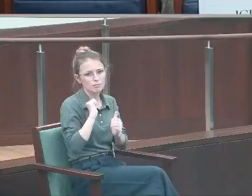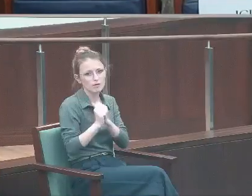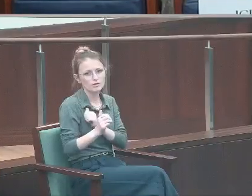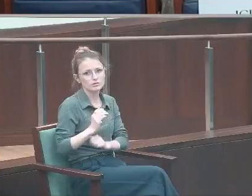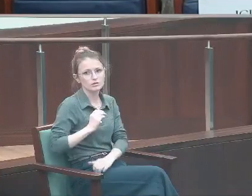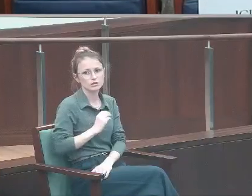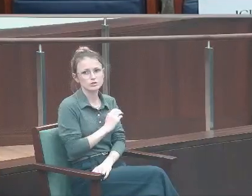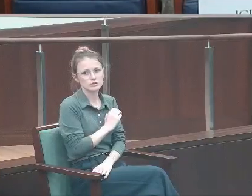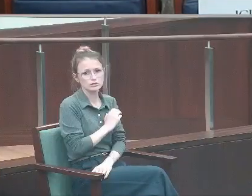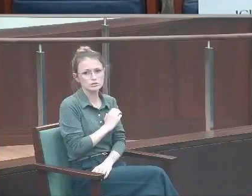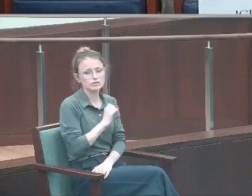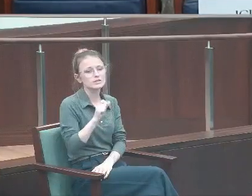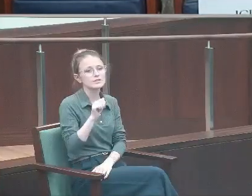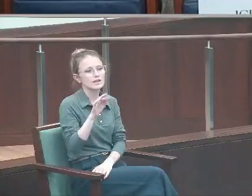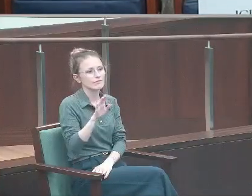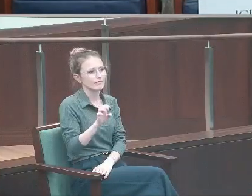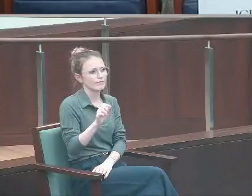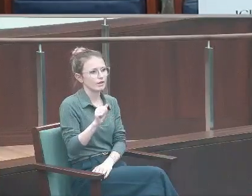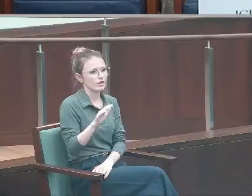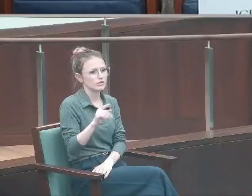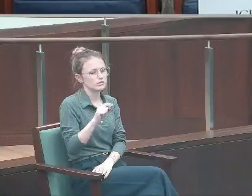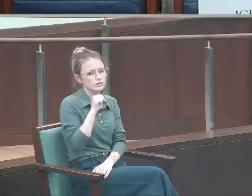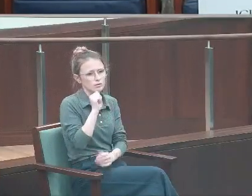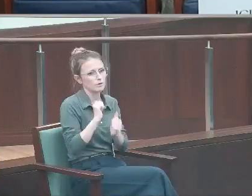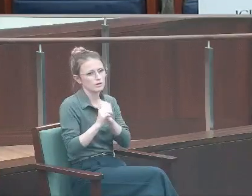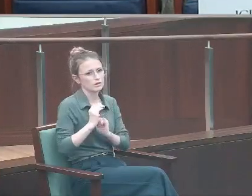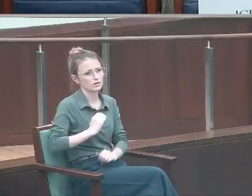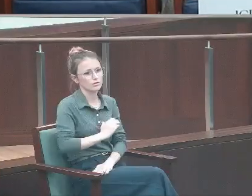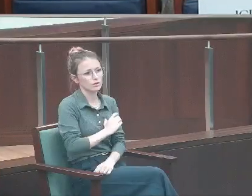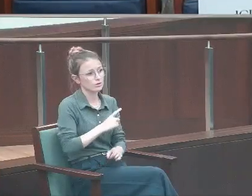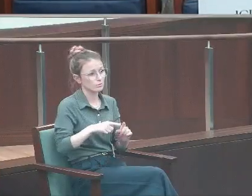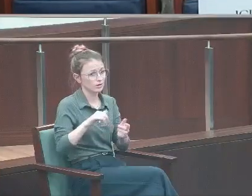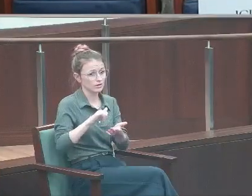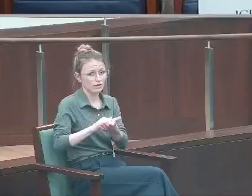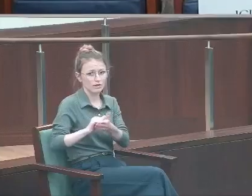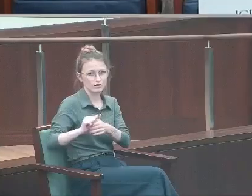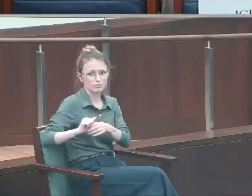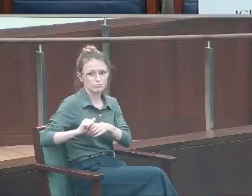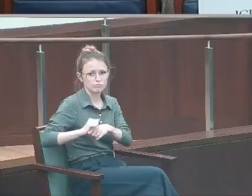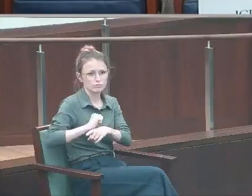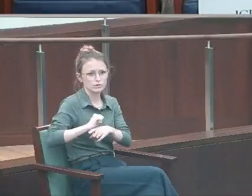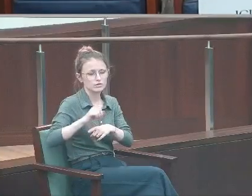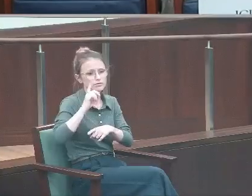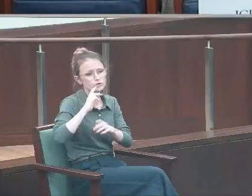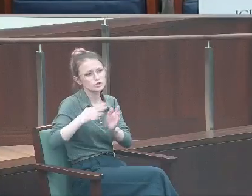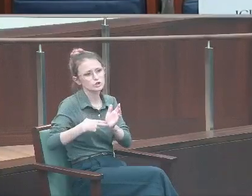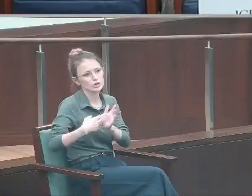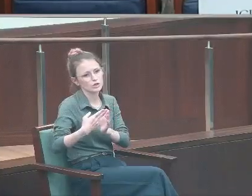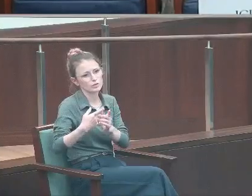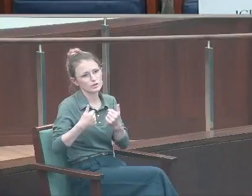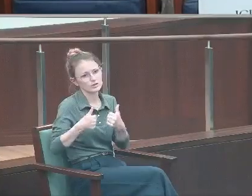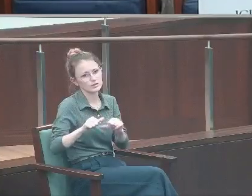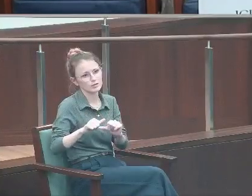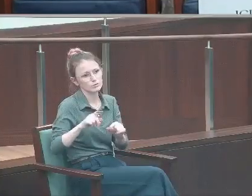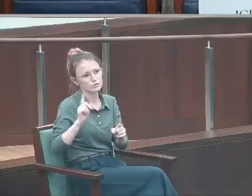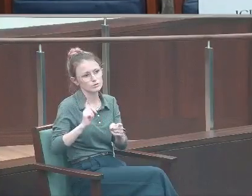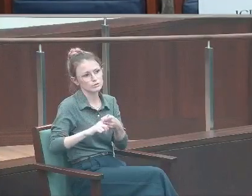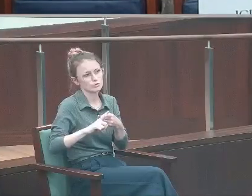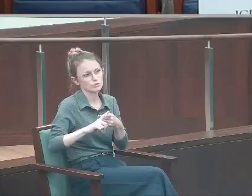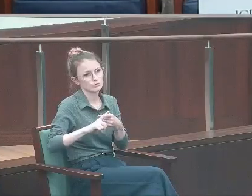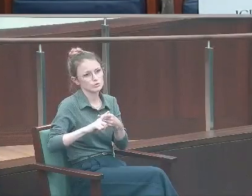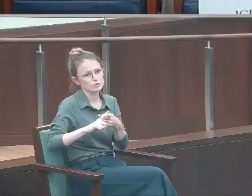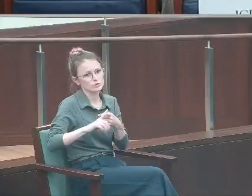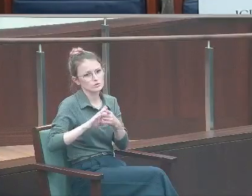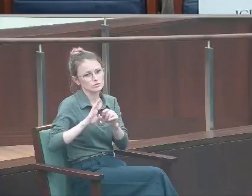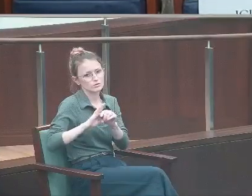But those things are rehearsals for a genuine attempt to subvert a